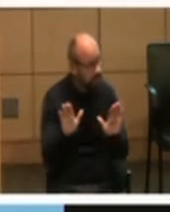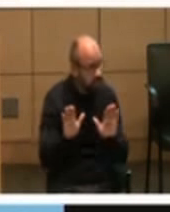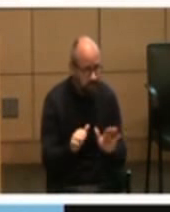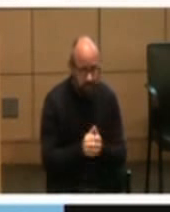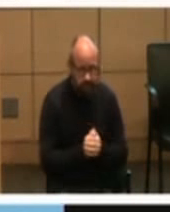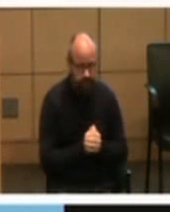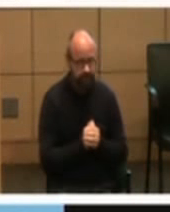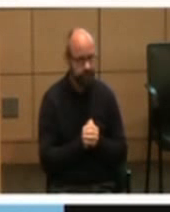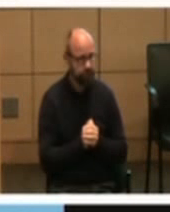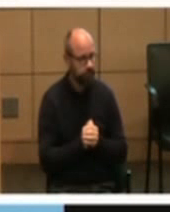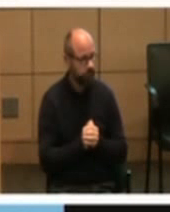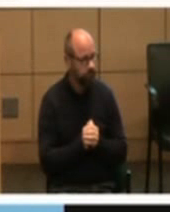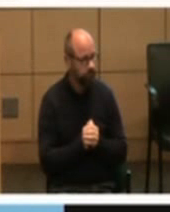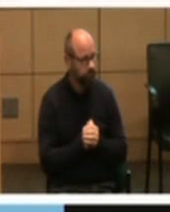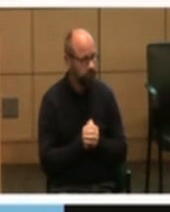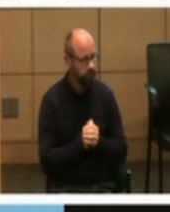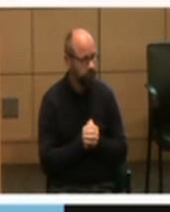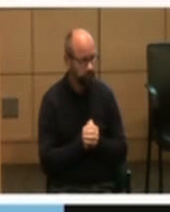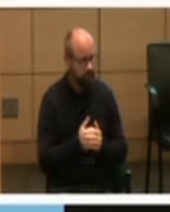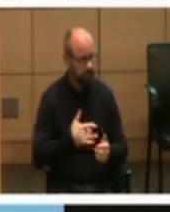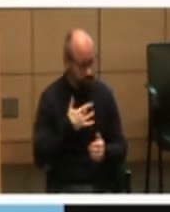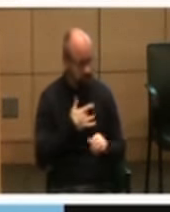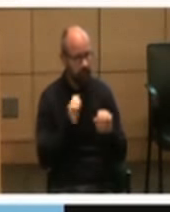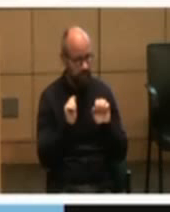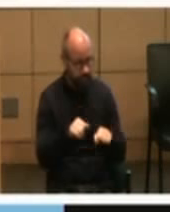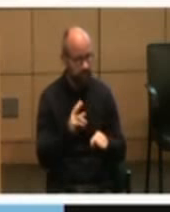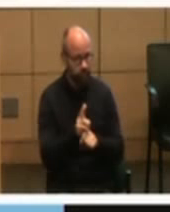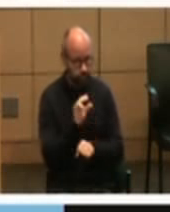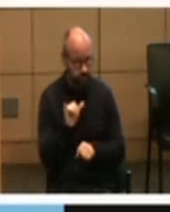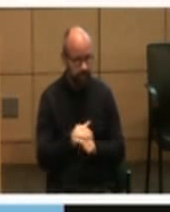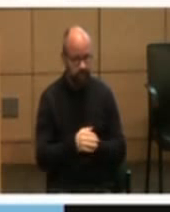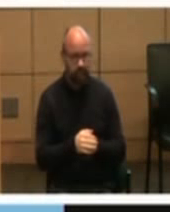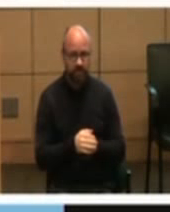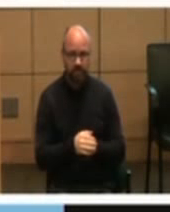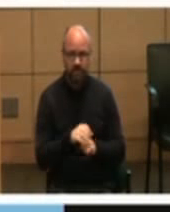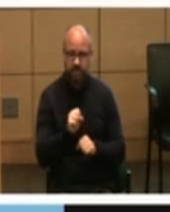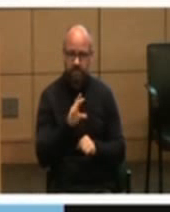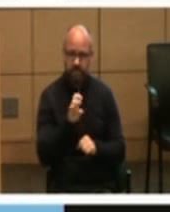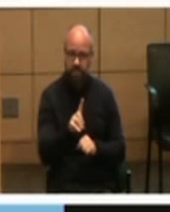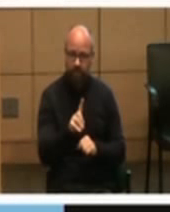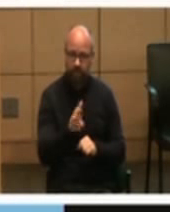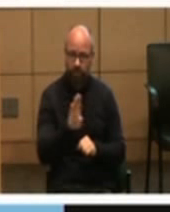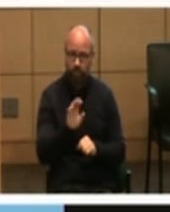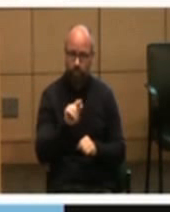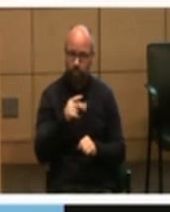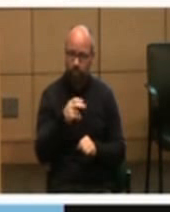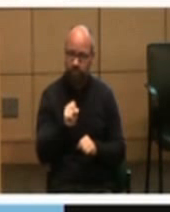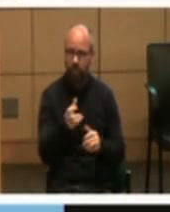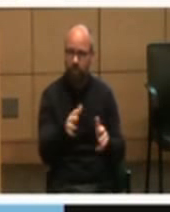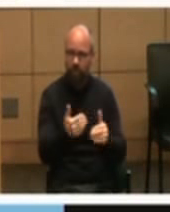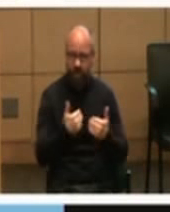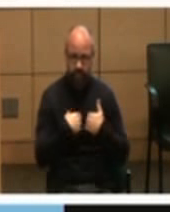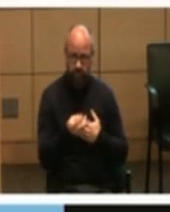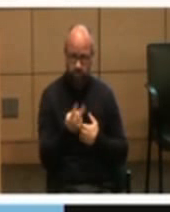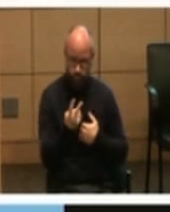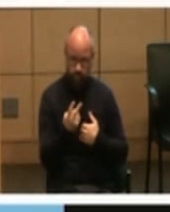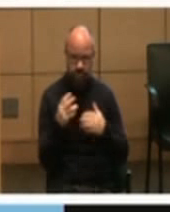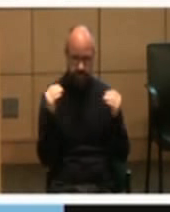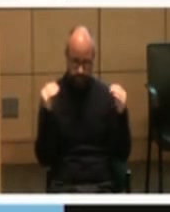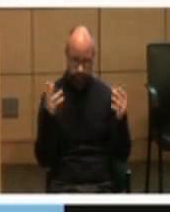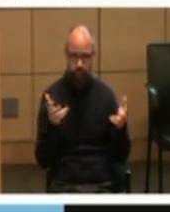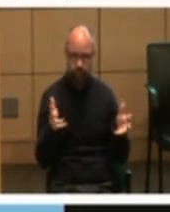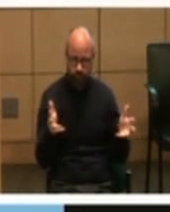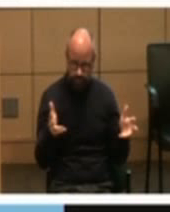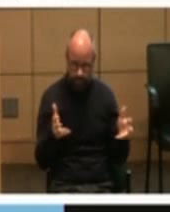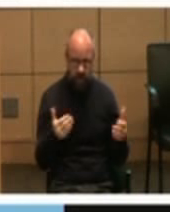Well, I think it is. A lot of sound booths already have 2 speakers in the testing environment. And this is actually the